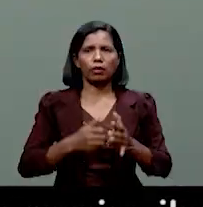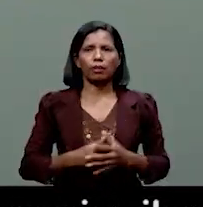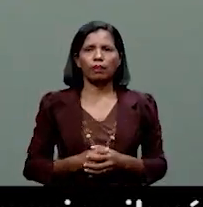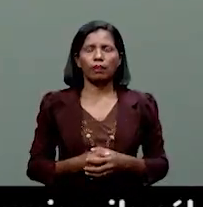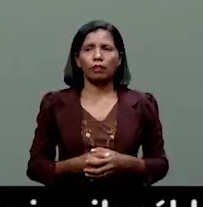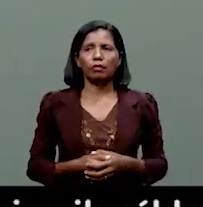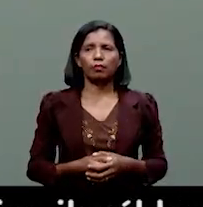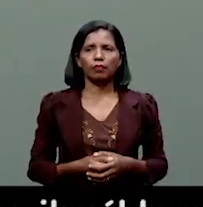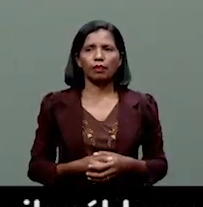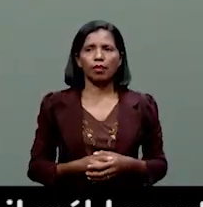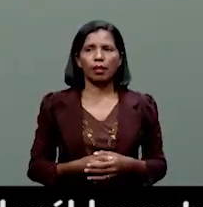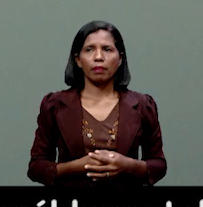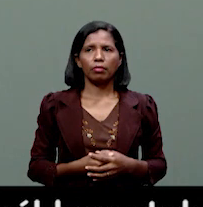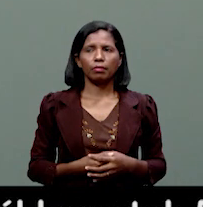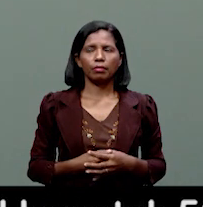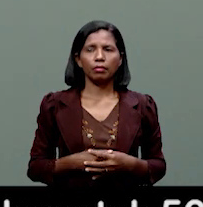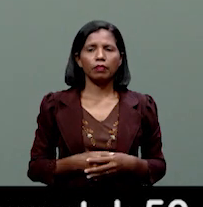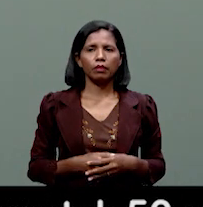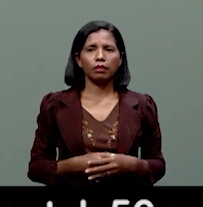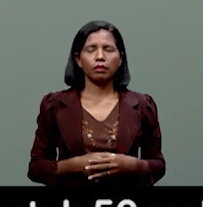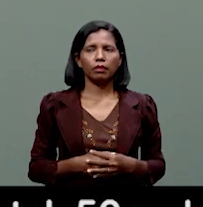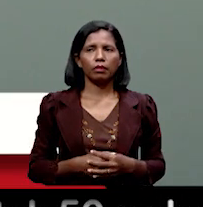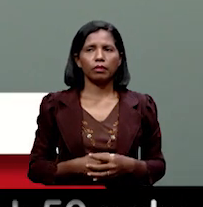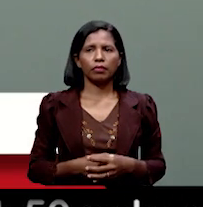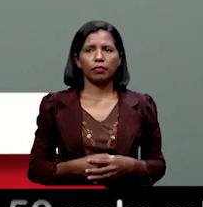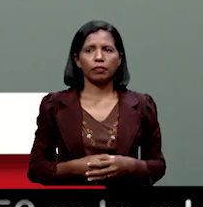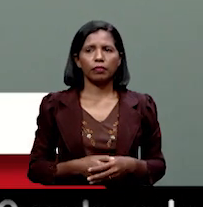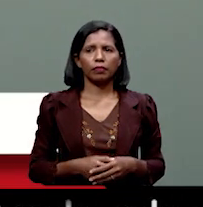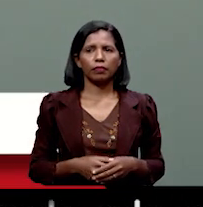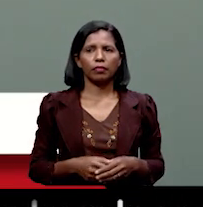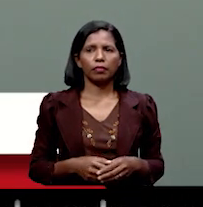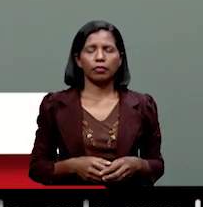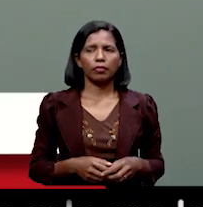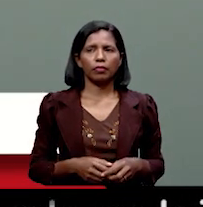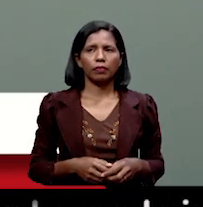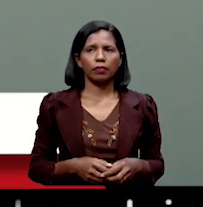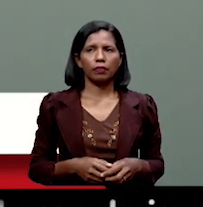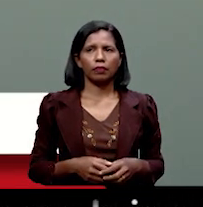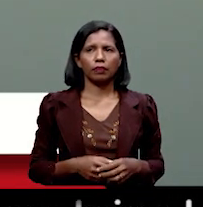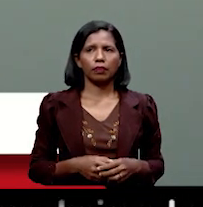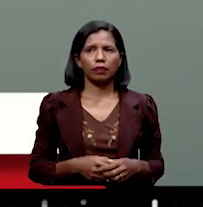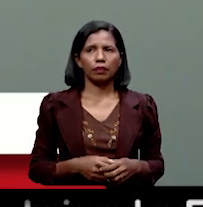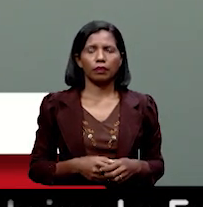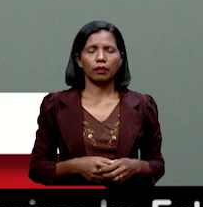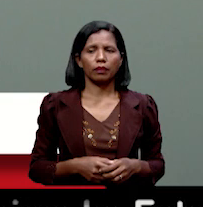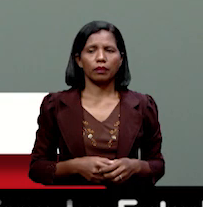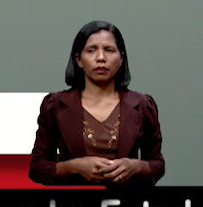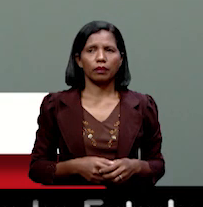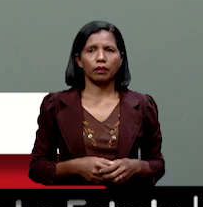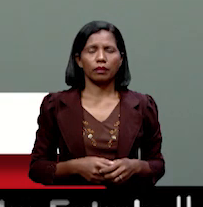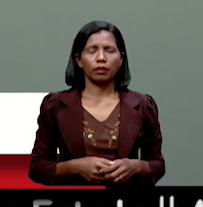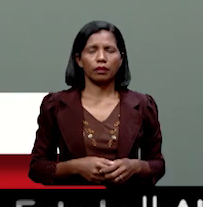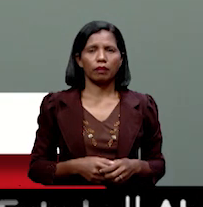would encourage the government to spend more in areas which will have a longer term effect.